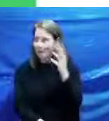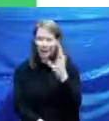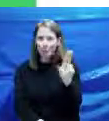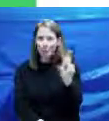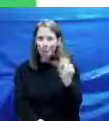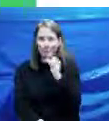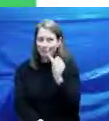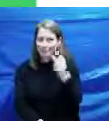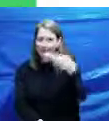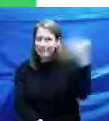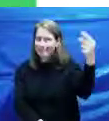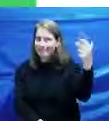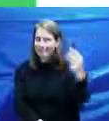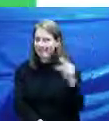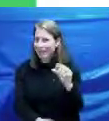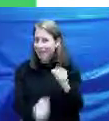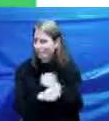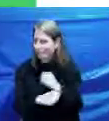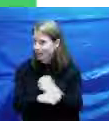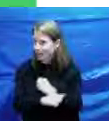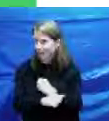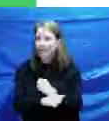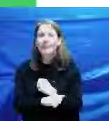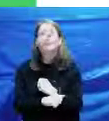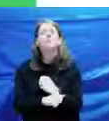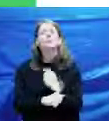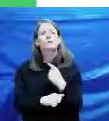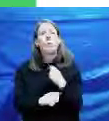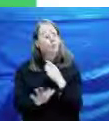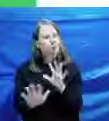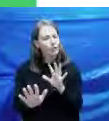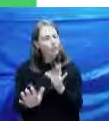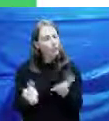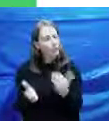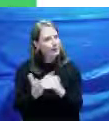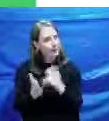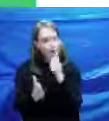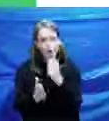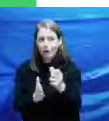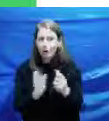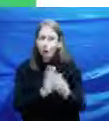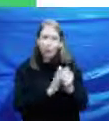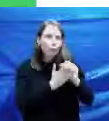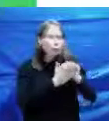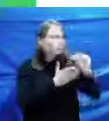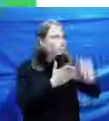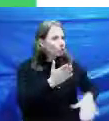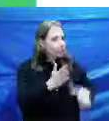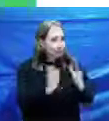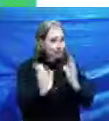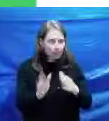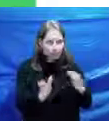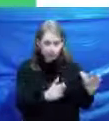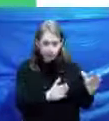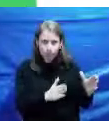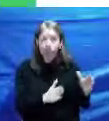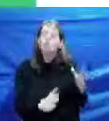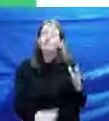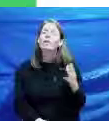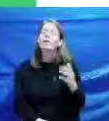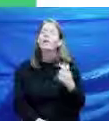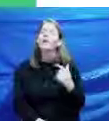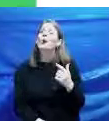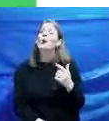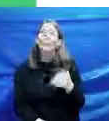Core, which the labels are less important, but then to show that we don't just have four separate lanes of things that kids